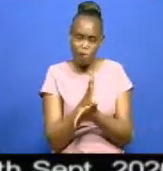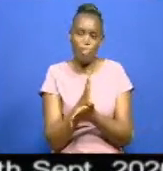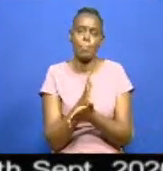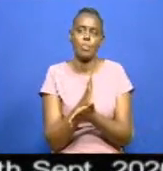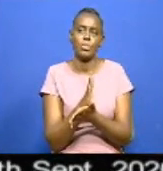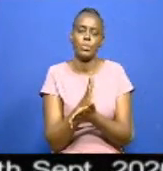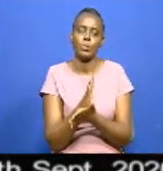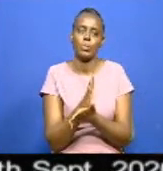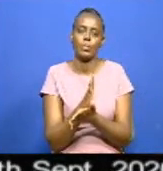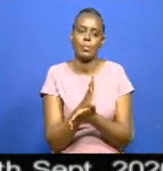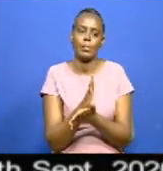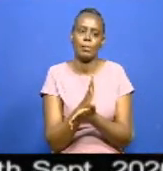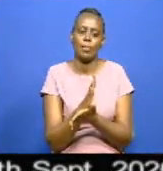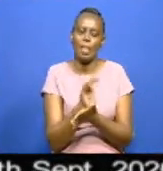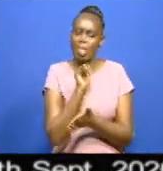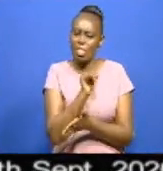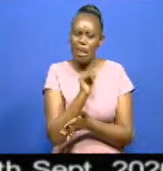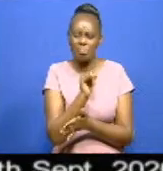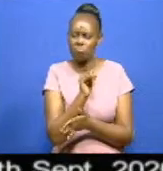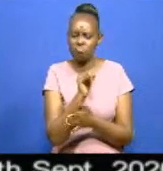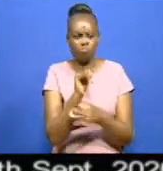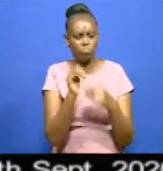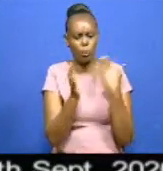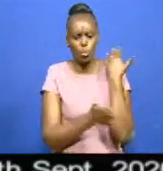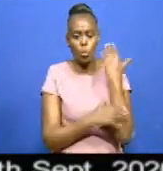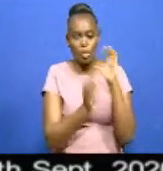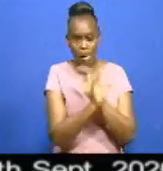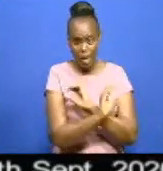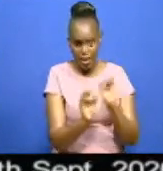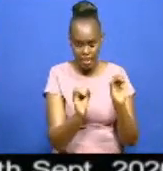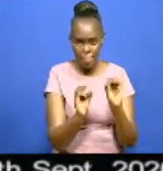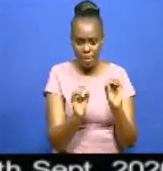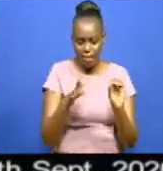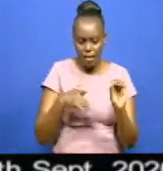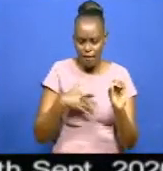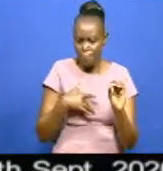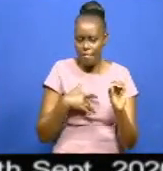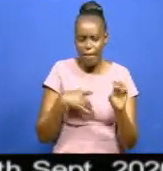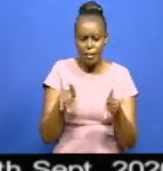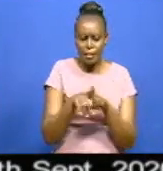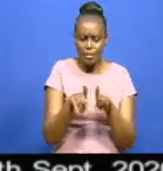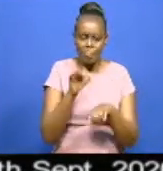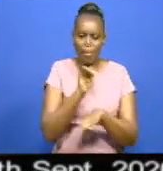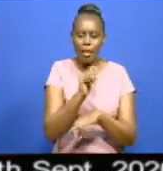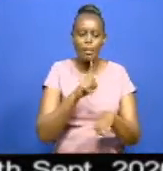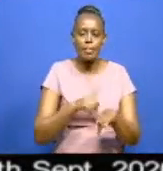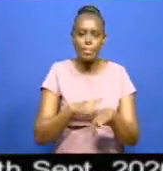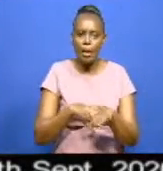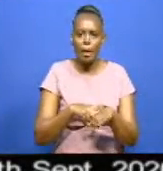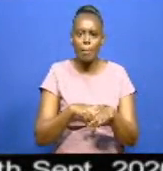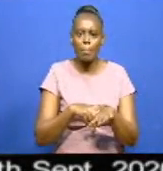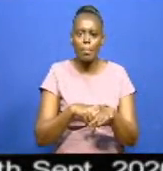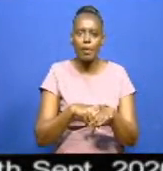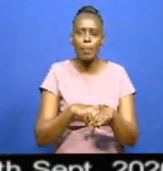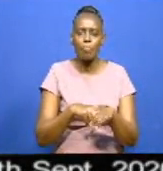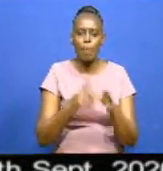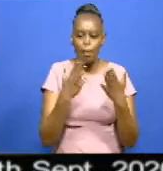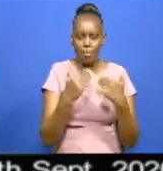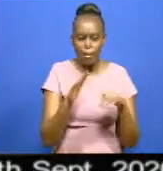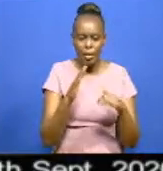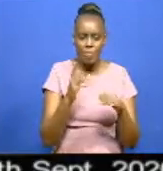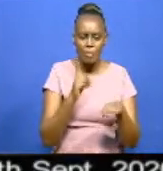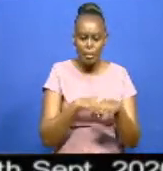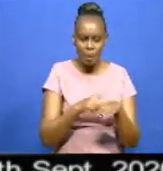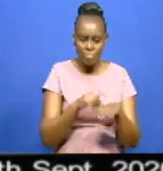Speaker. That was terrible, and I feel, and I felt as well that time, that time is due, that it's